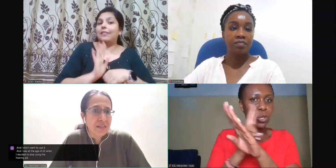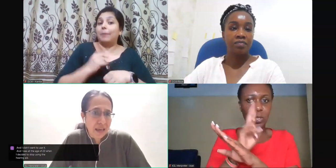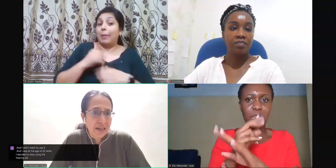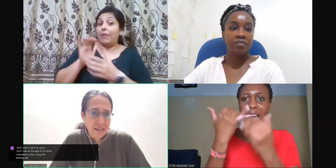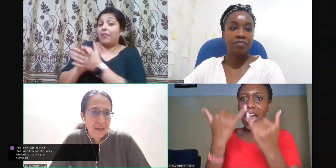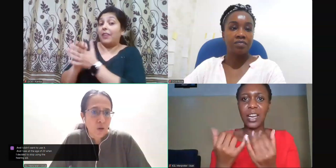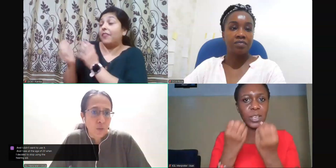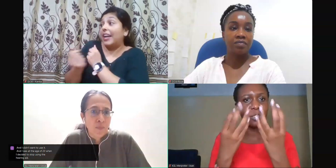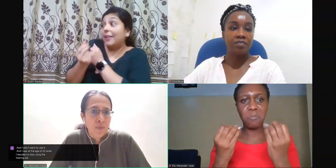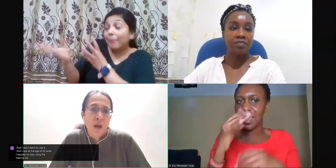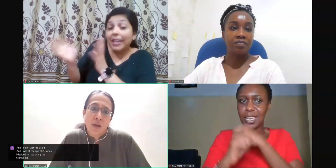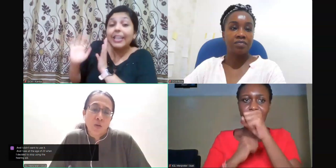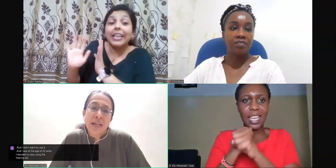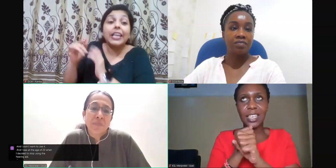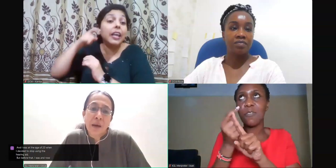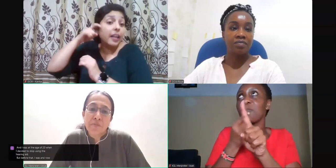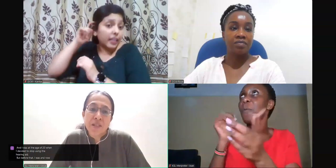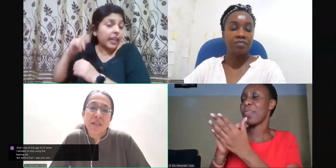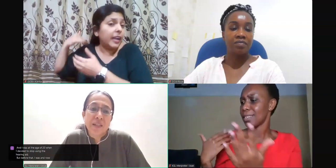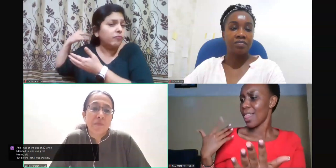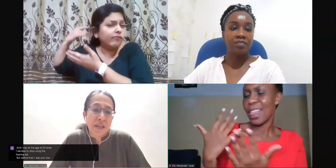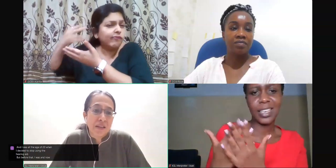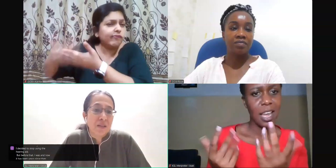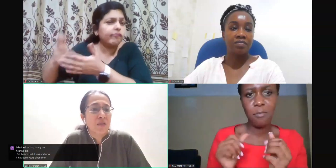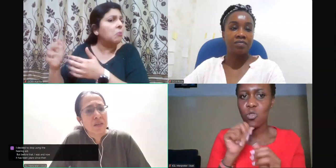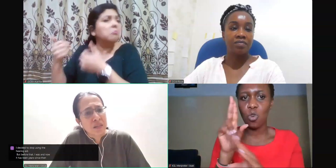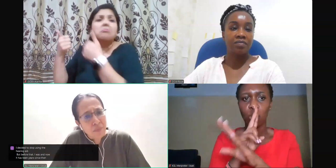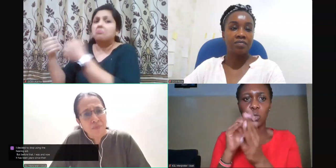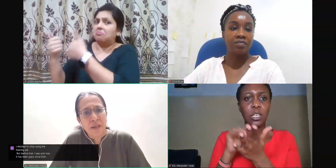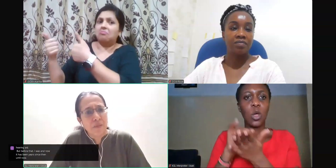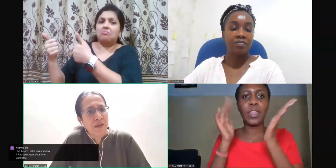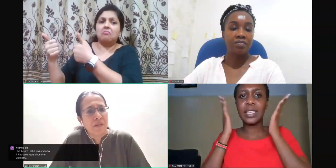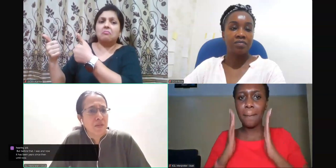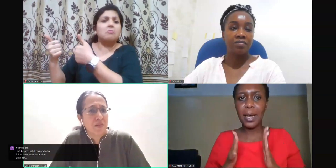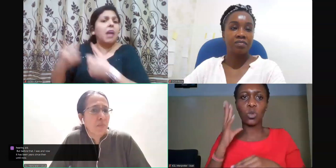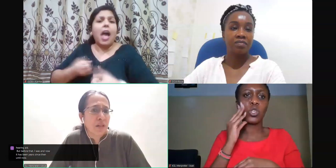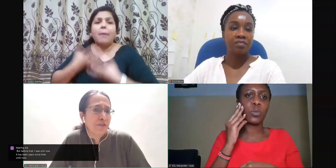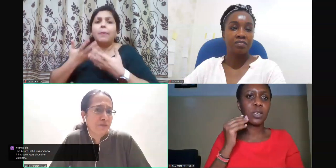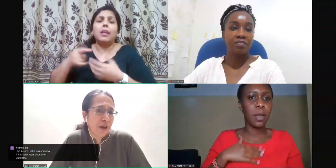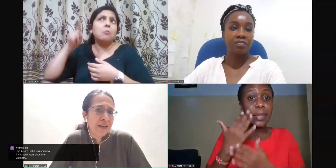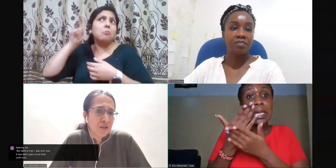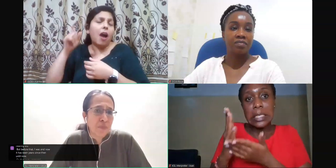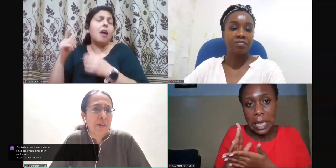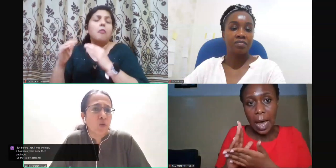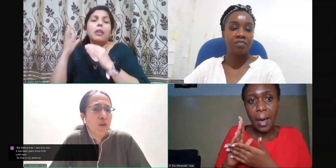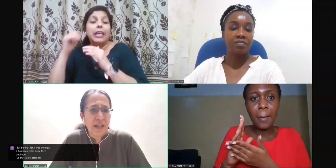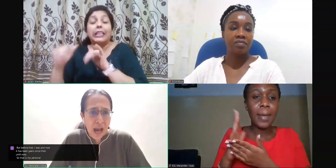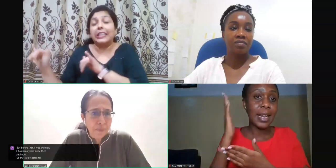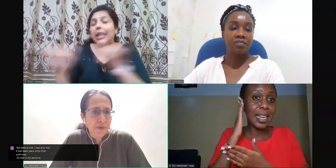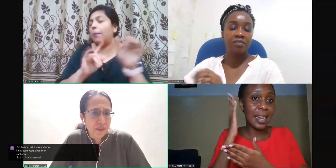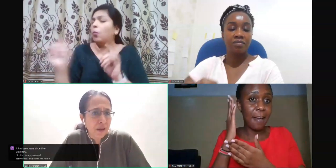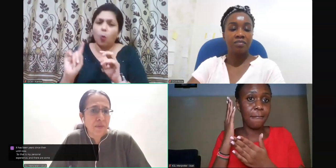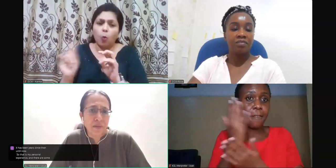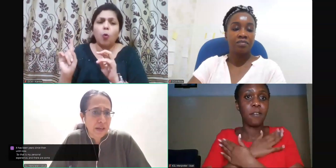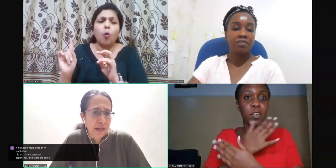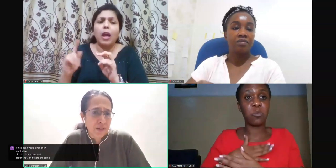years since then till now. So that is my personal experience. And there are some experiences, some deaf friends of mine who are very